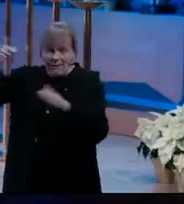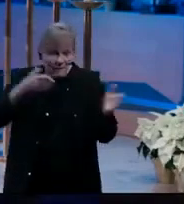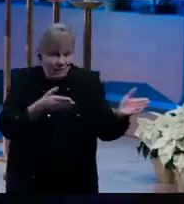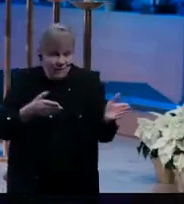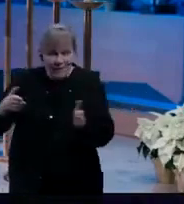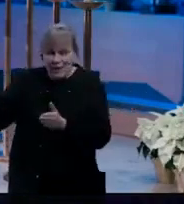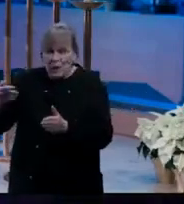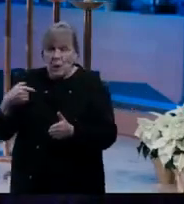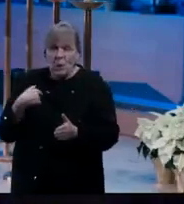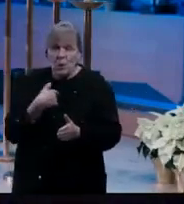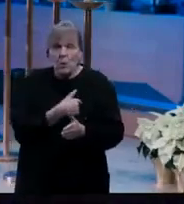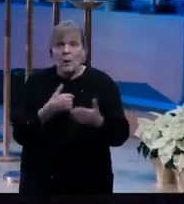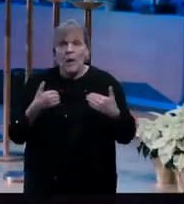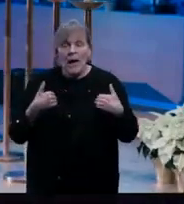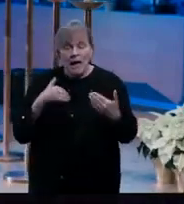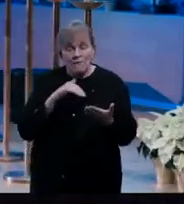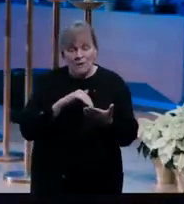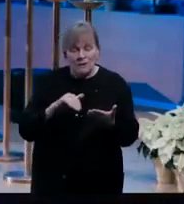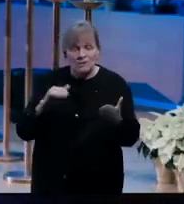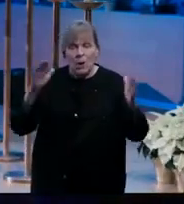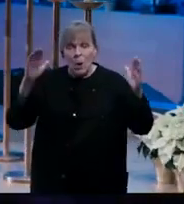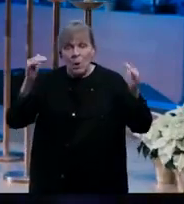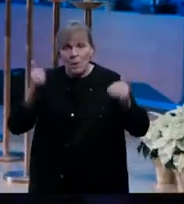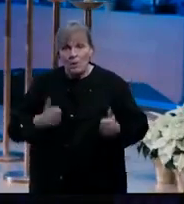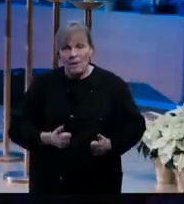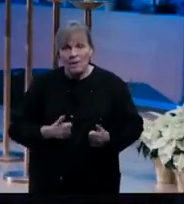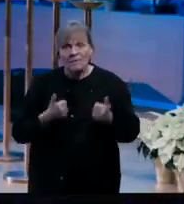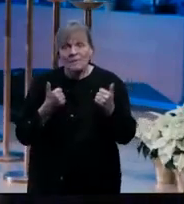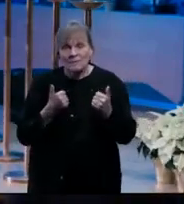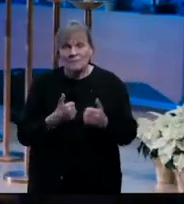that we could have forgiveness and hope and life.